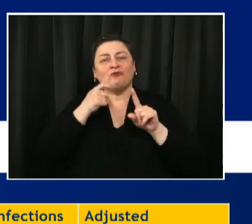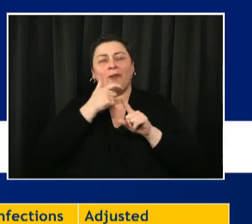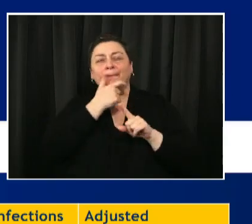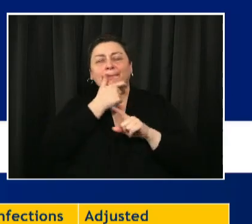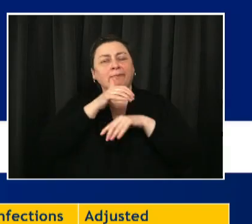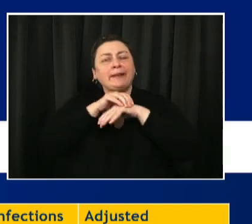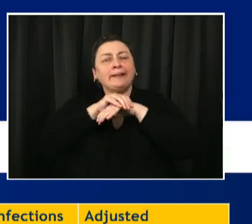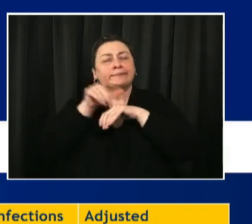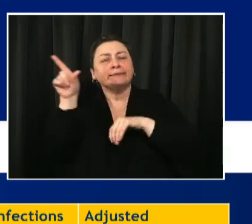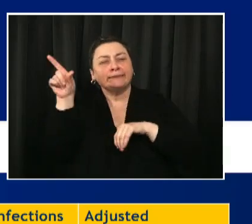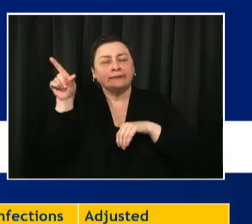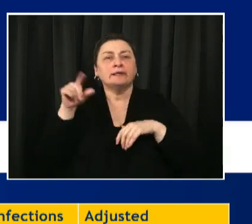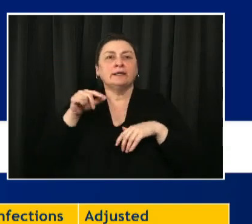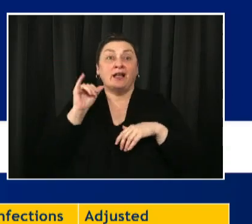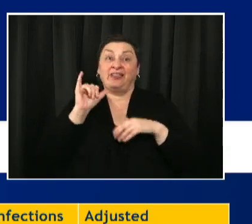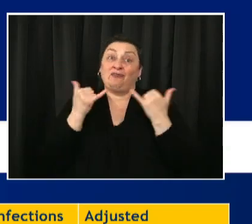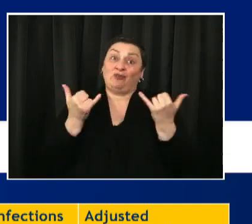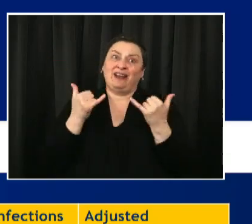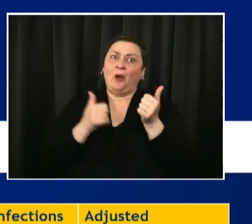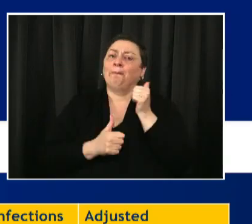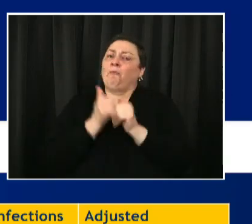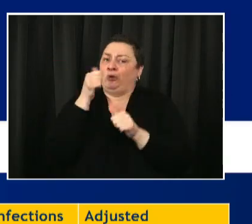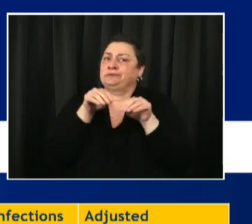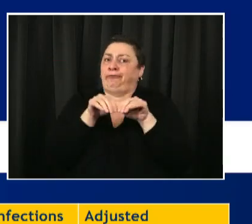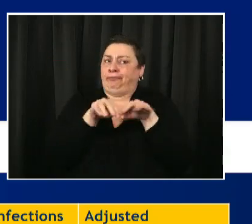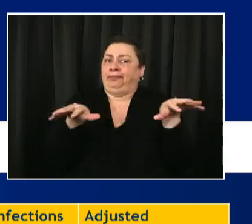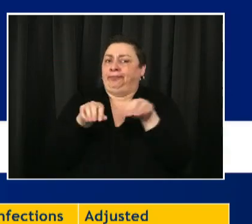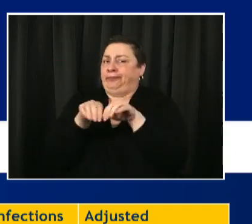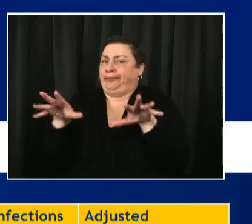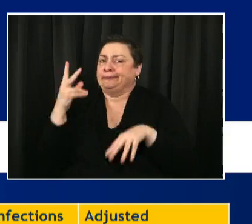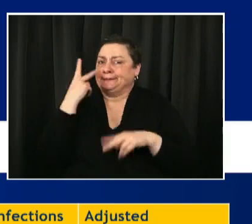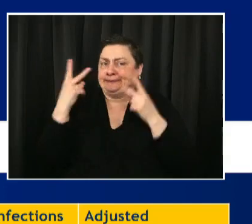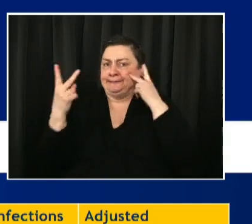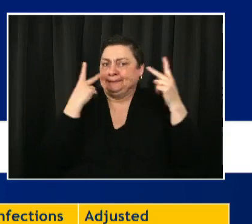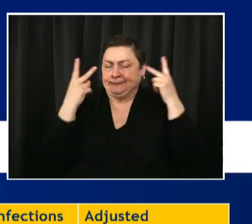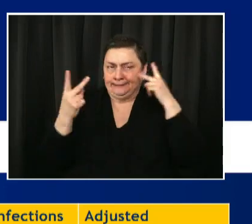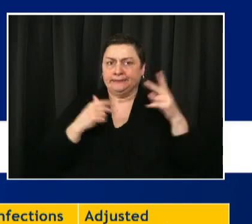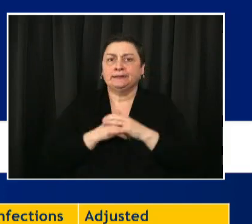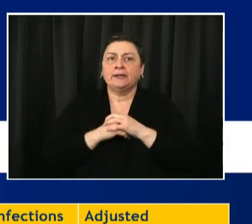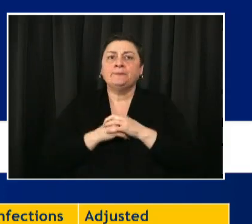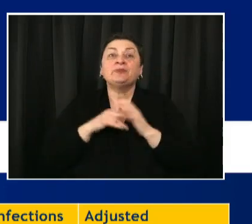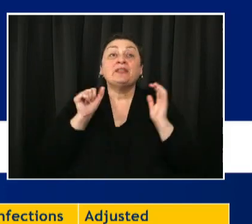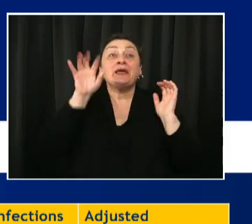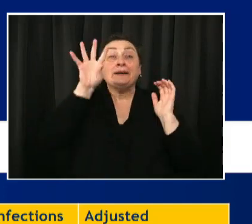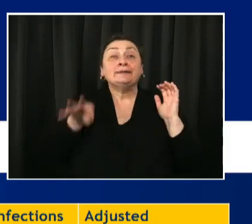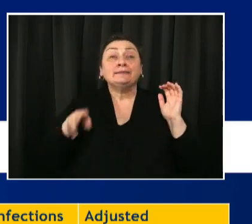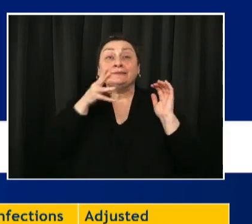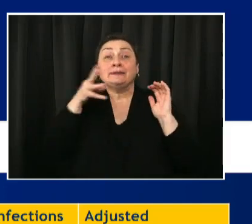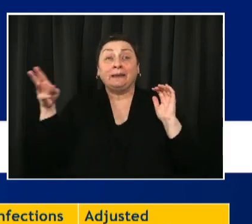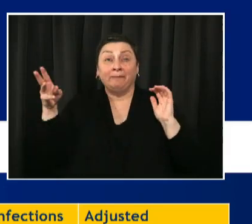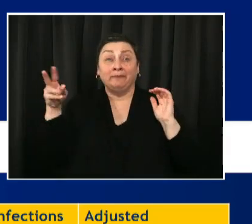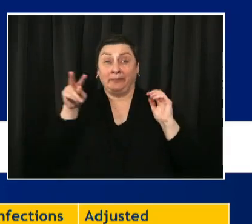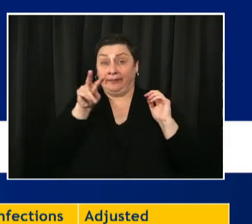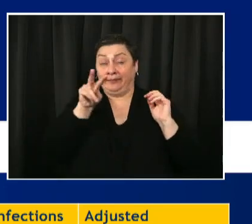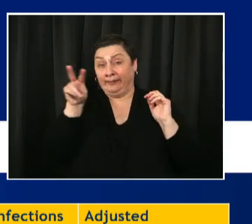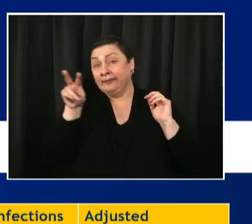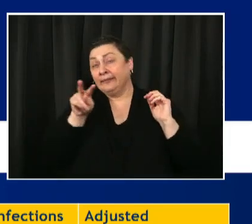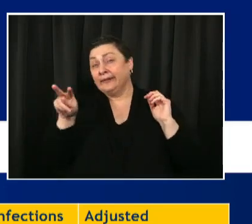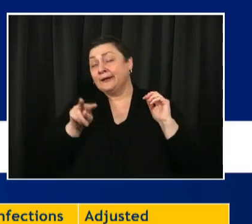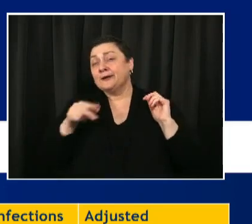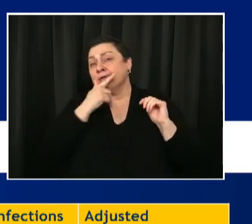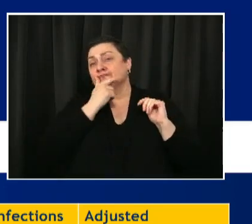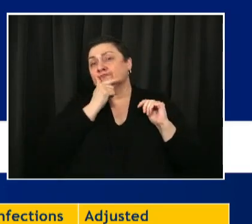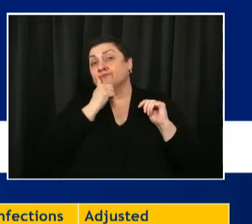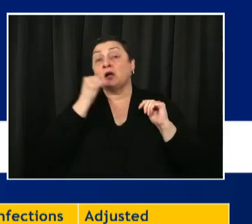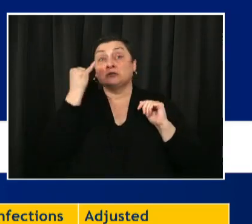the moment. If you look at the table with the dates, what we've done is said, what if